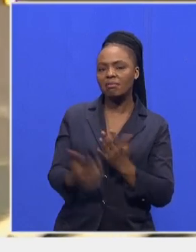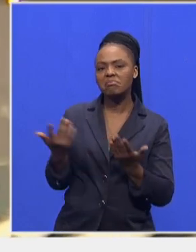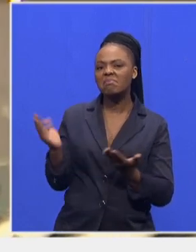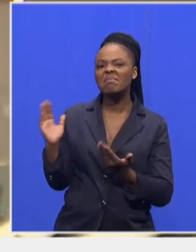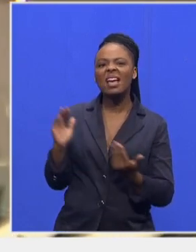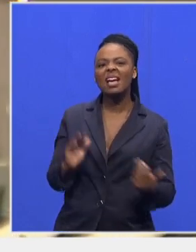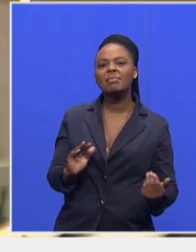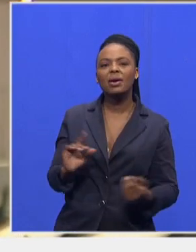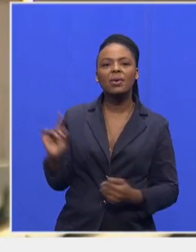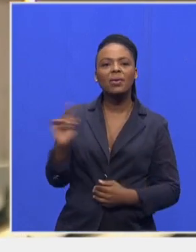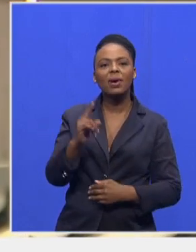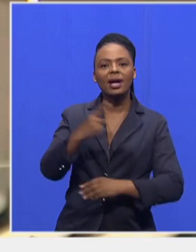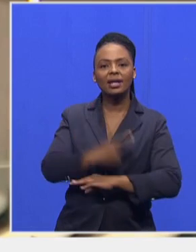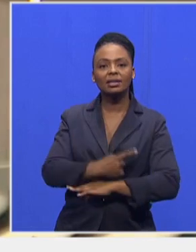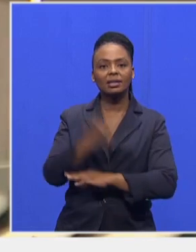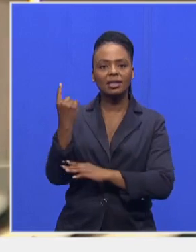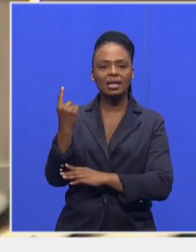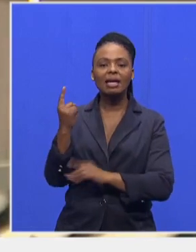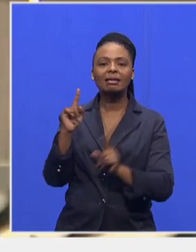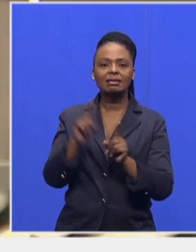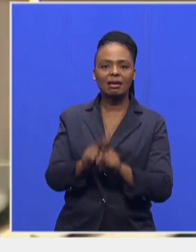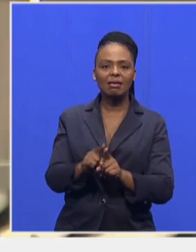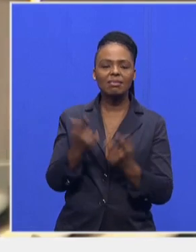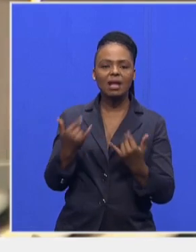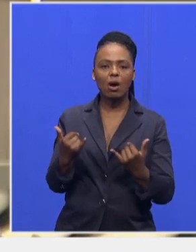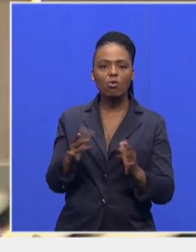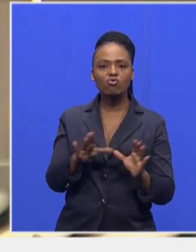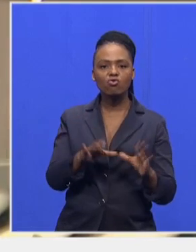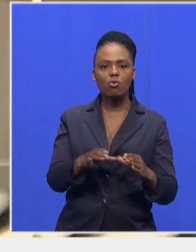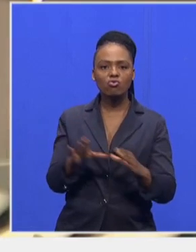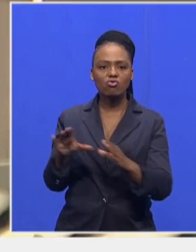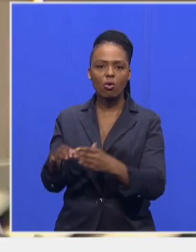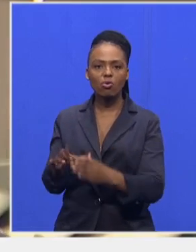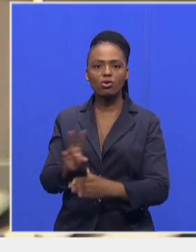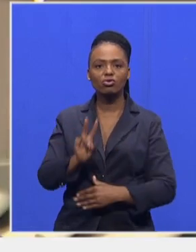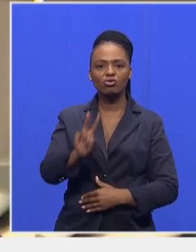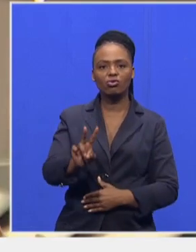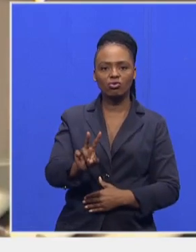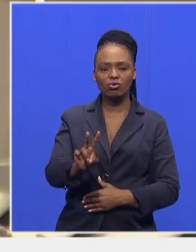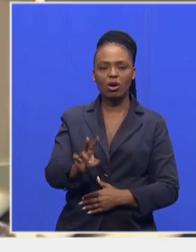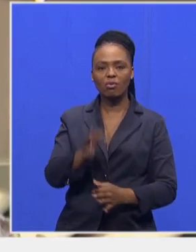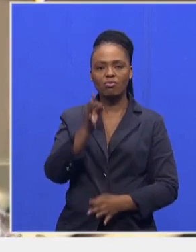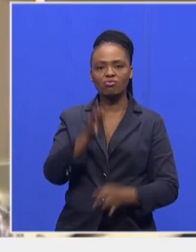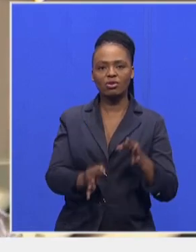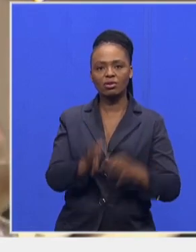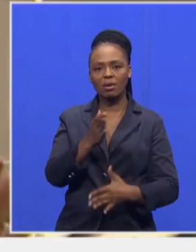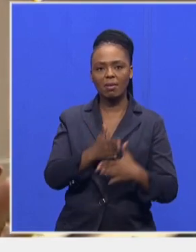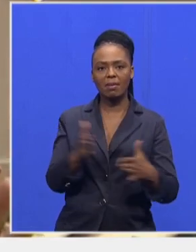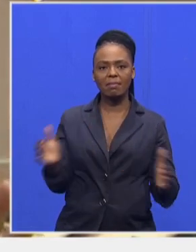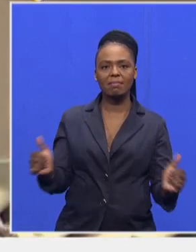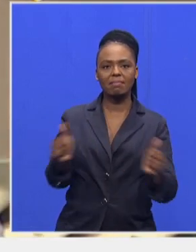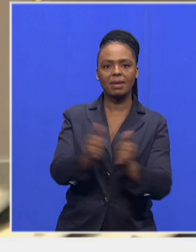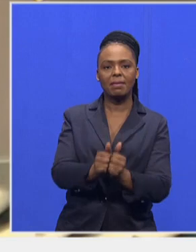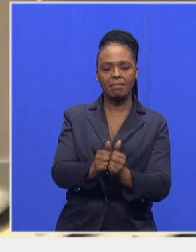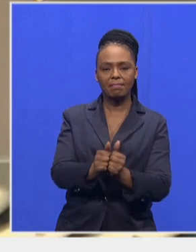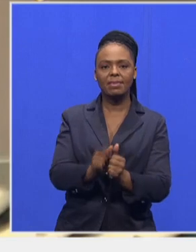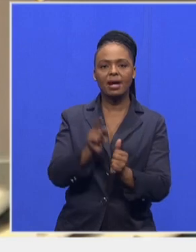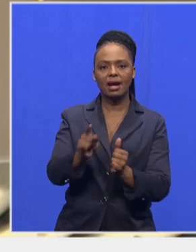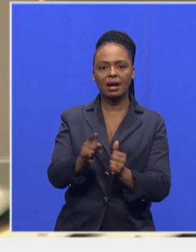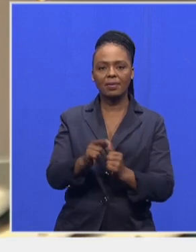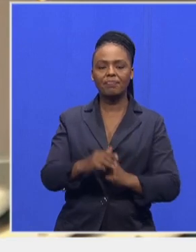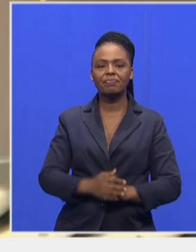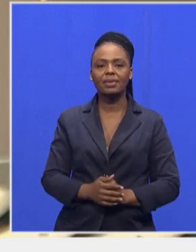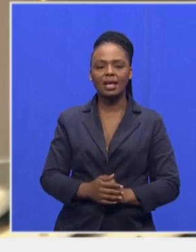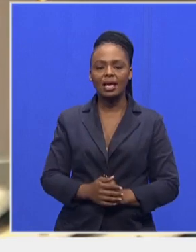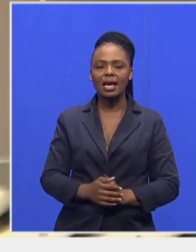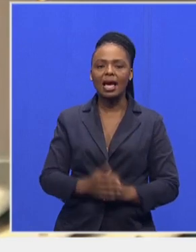expect. And you would understand that there are two groups here. There is the multi-party coalition who have their people, and of course